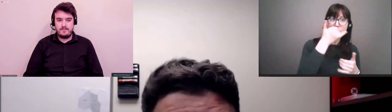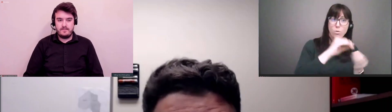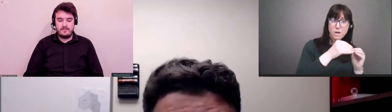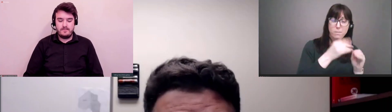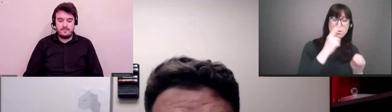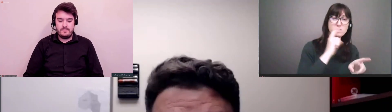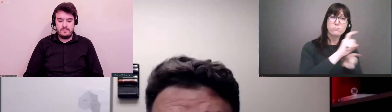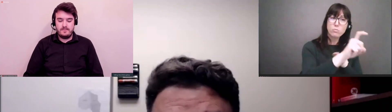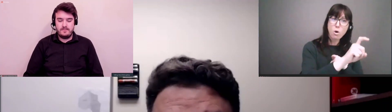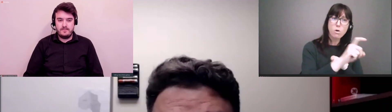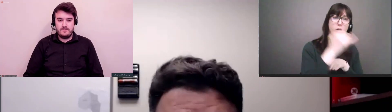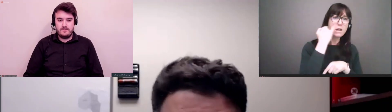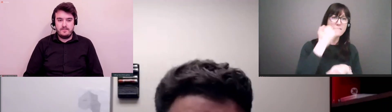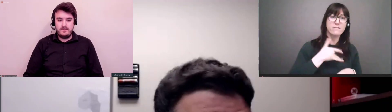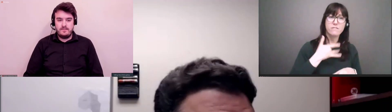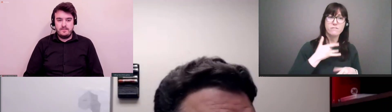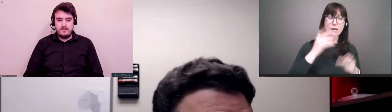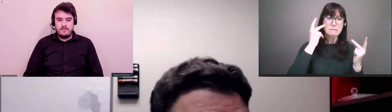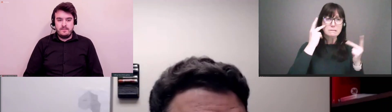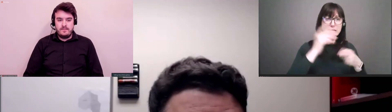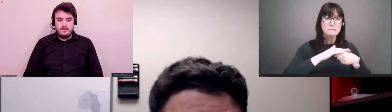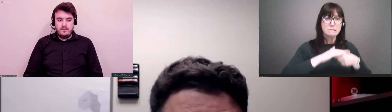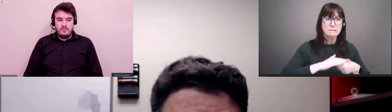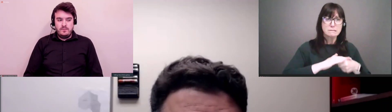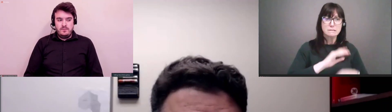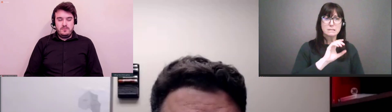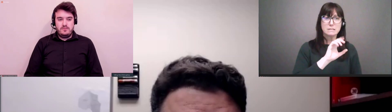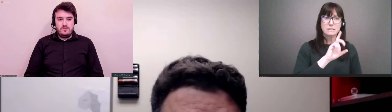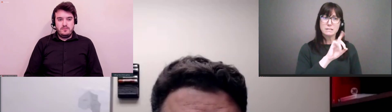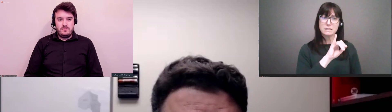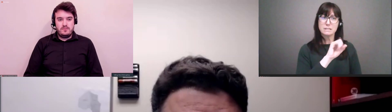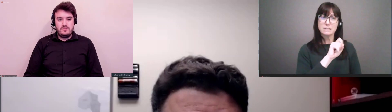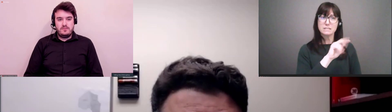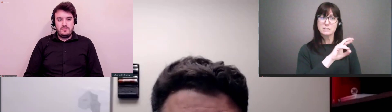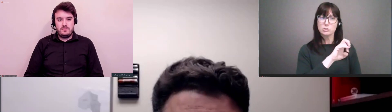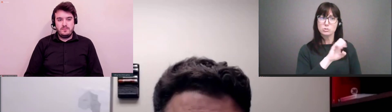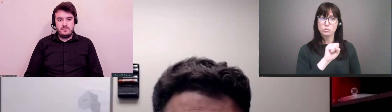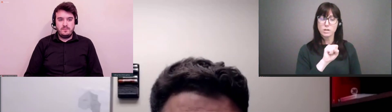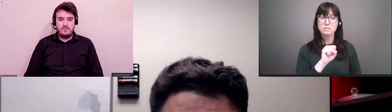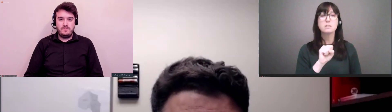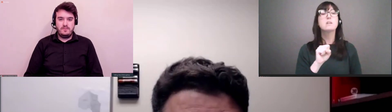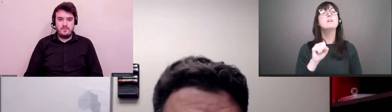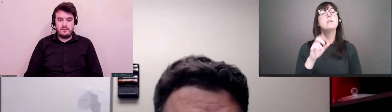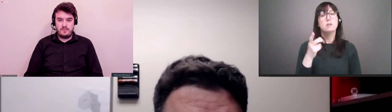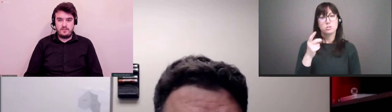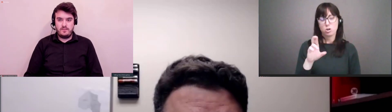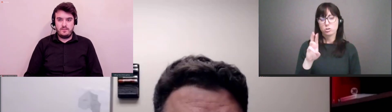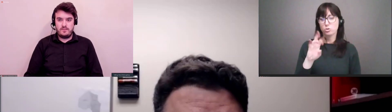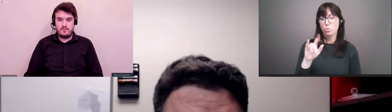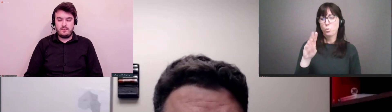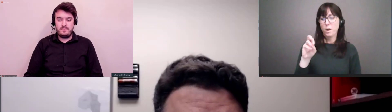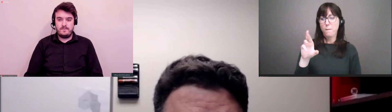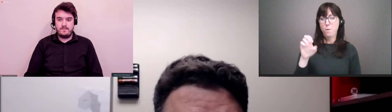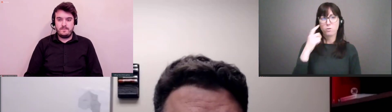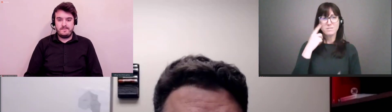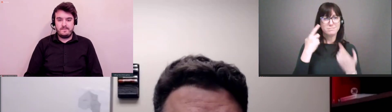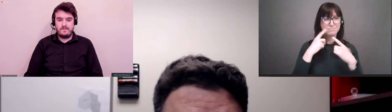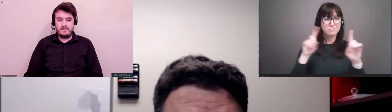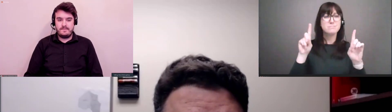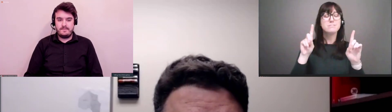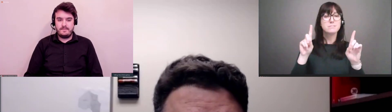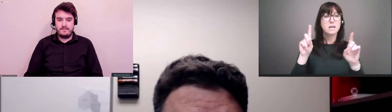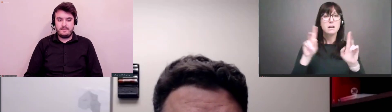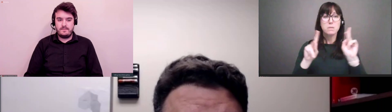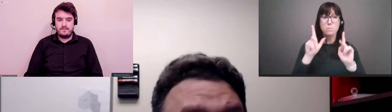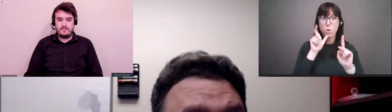to somebody. As of today's announcement, you know, and also Dr. Wilmore's, about individuals who are